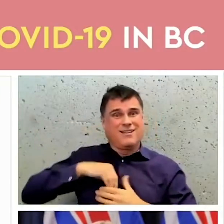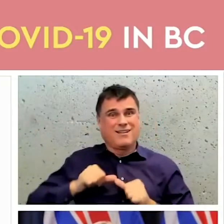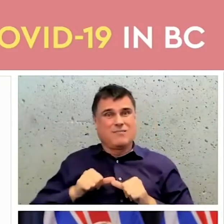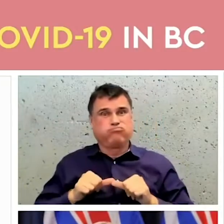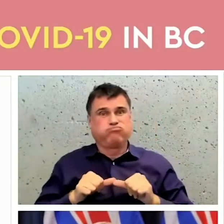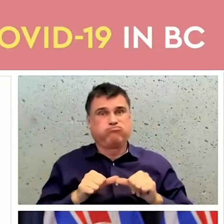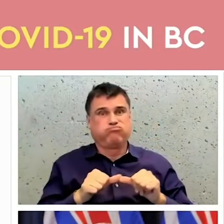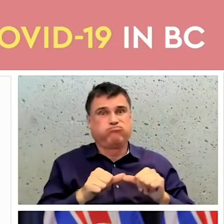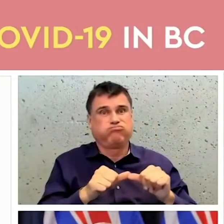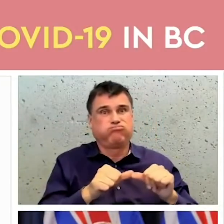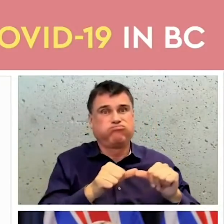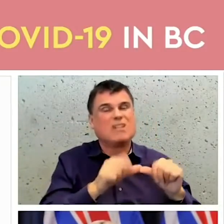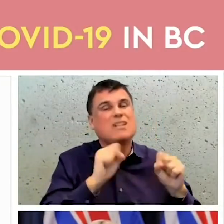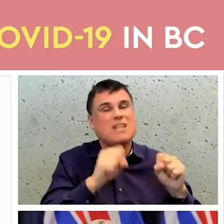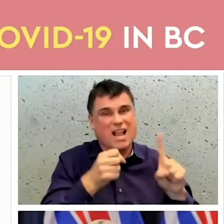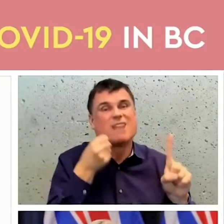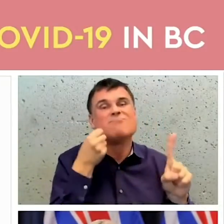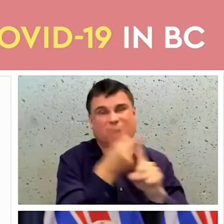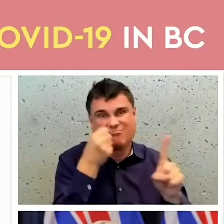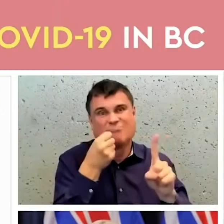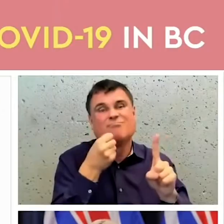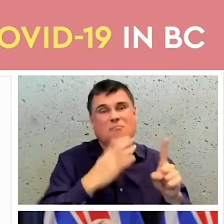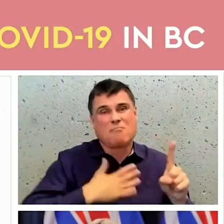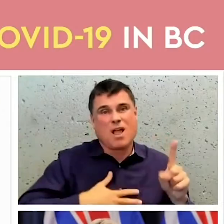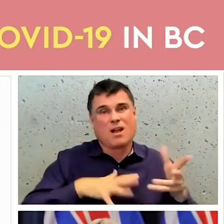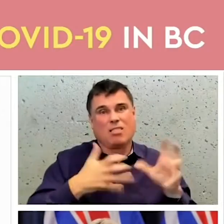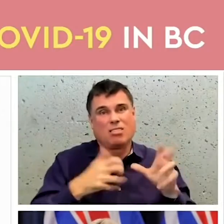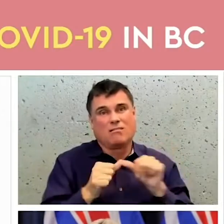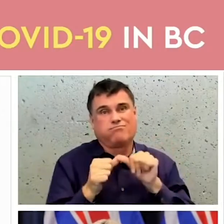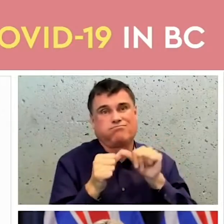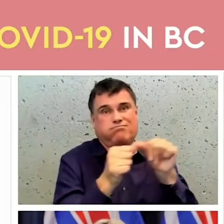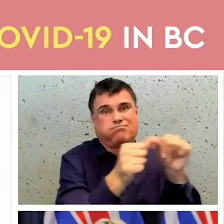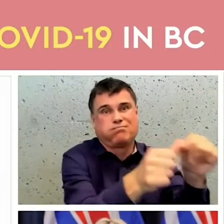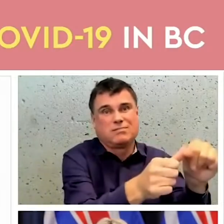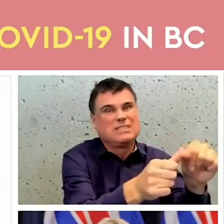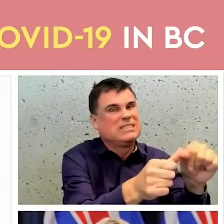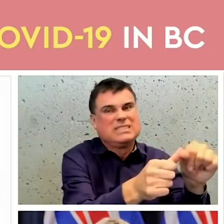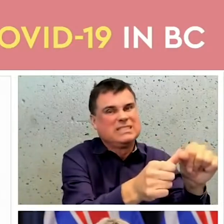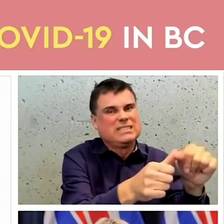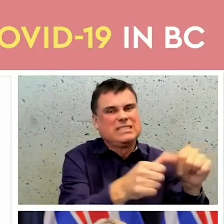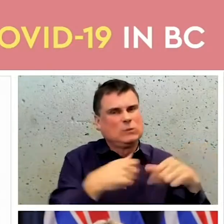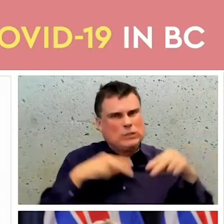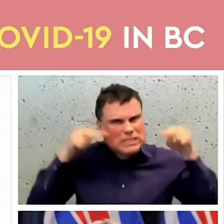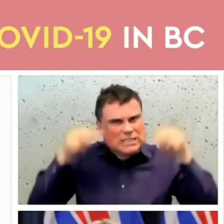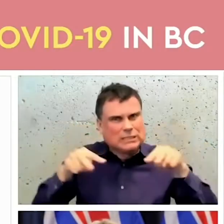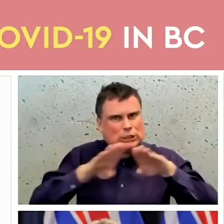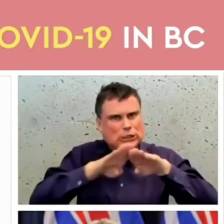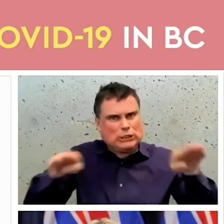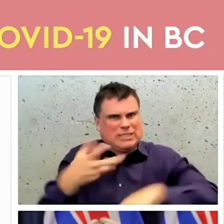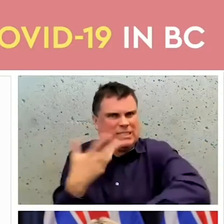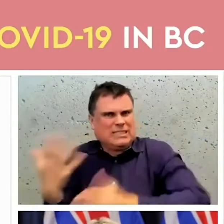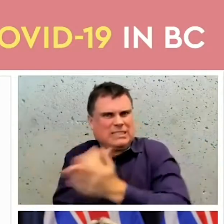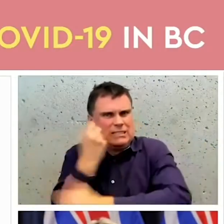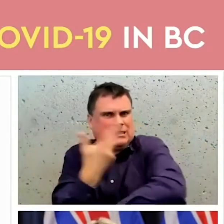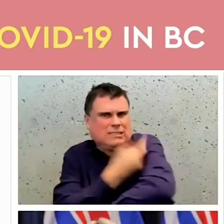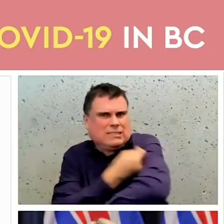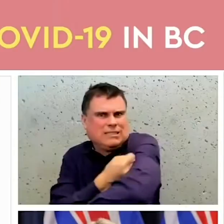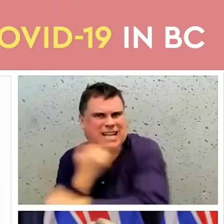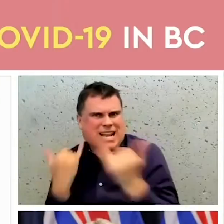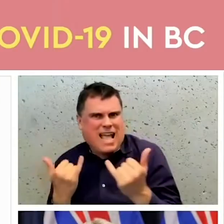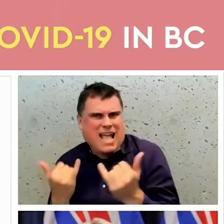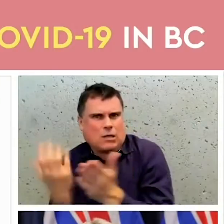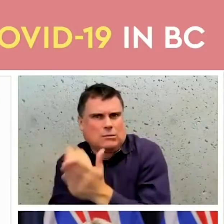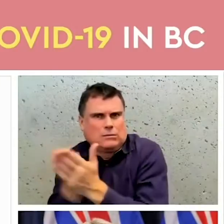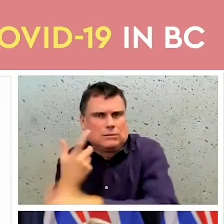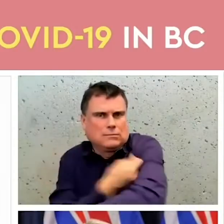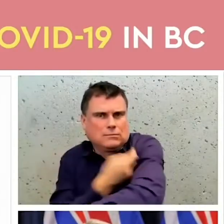and the occasional report, as I said, of serious adverse events. This reminds us that even though these